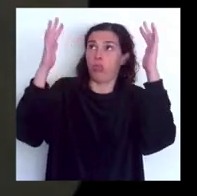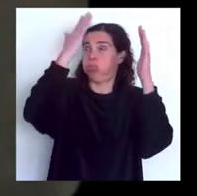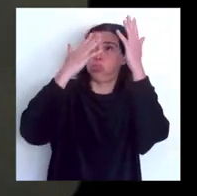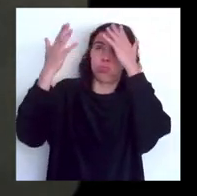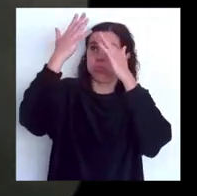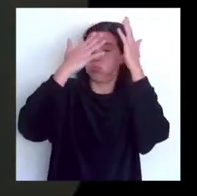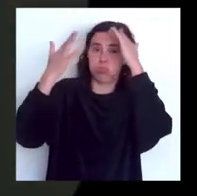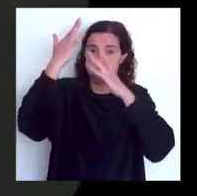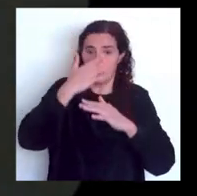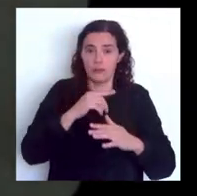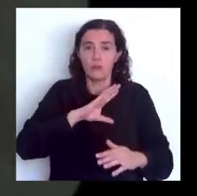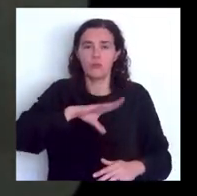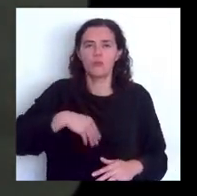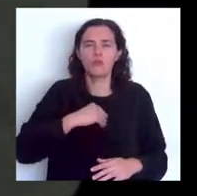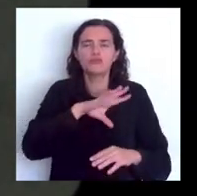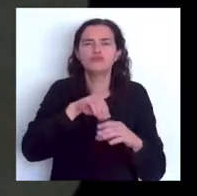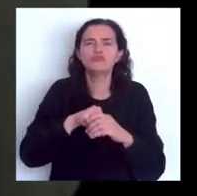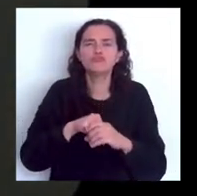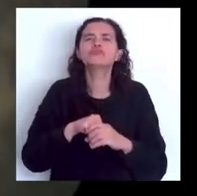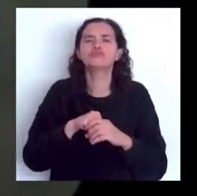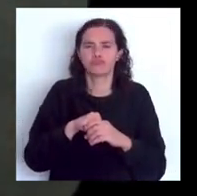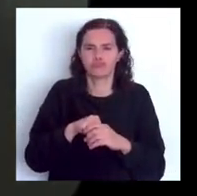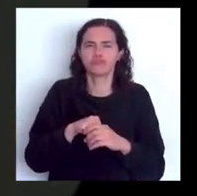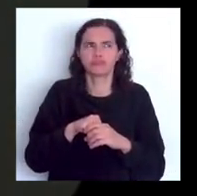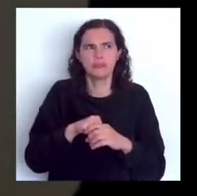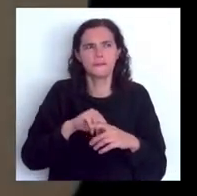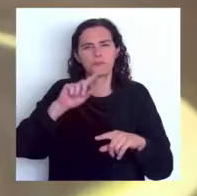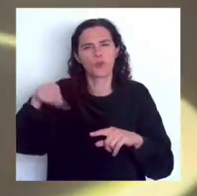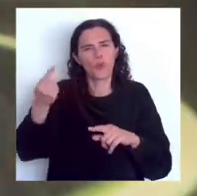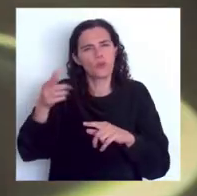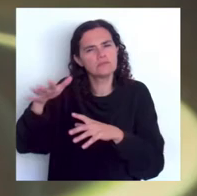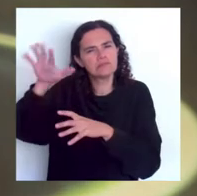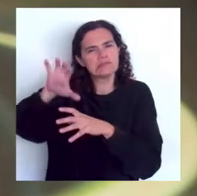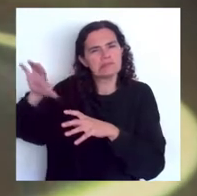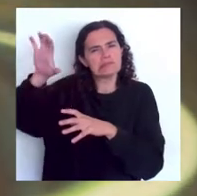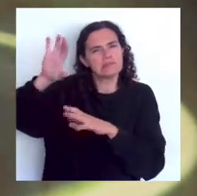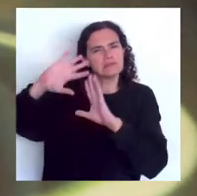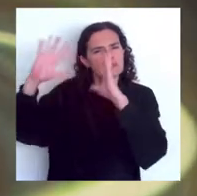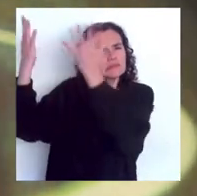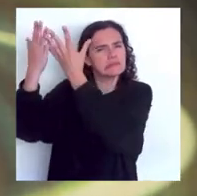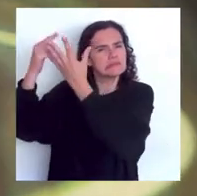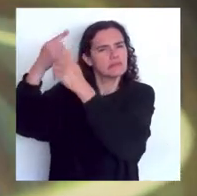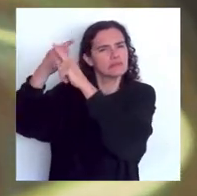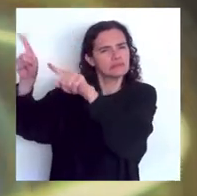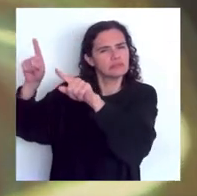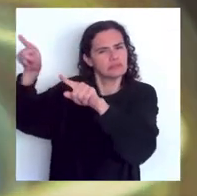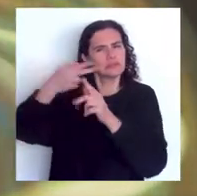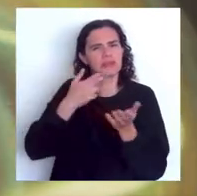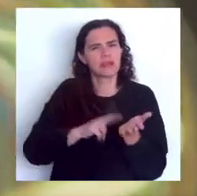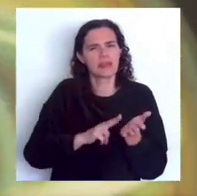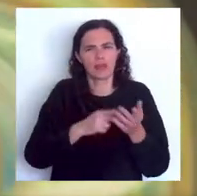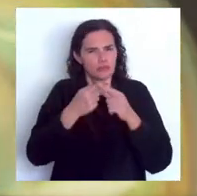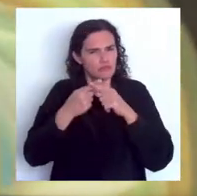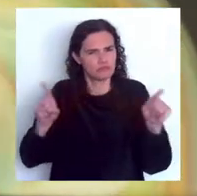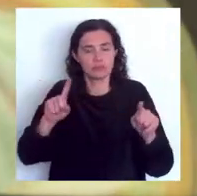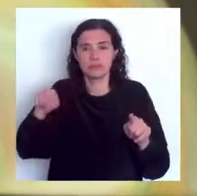hallucinated, a world that belongs to another dimension of